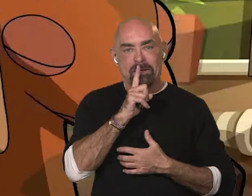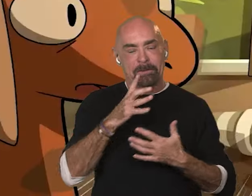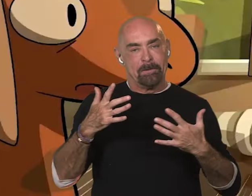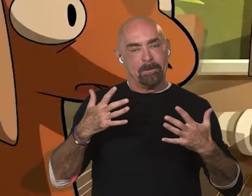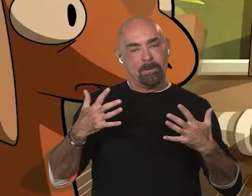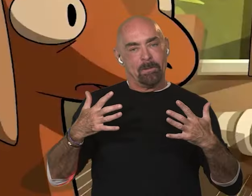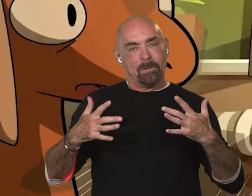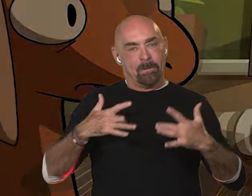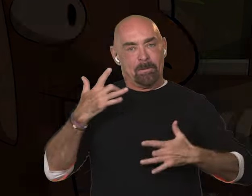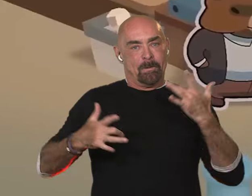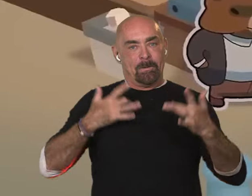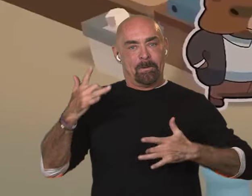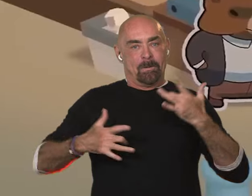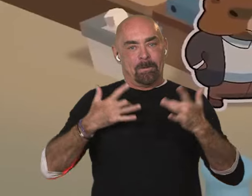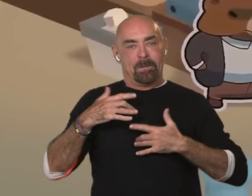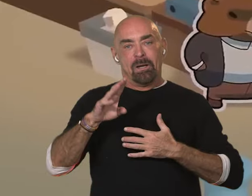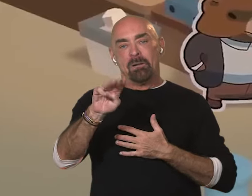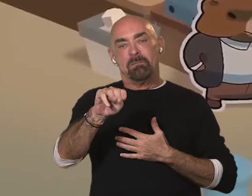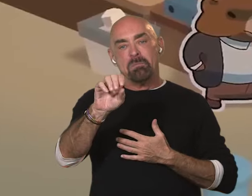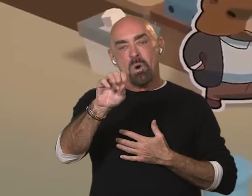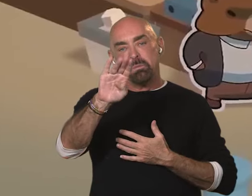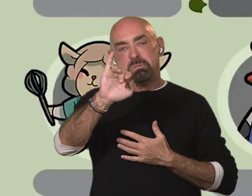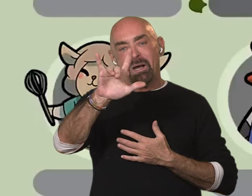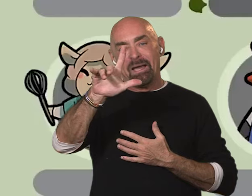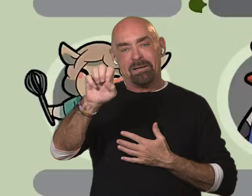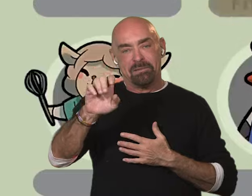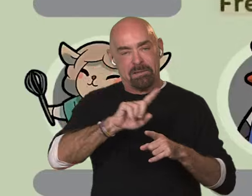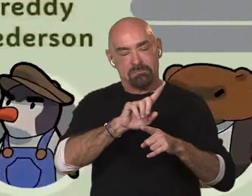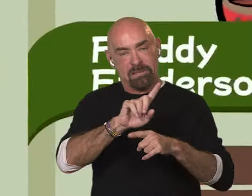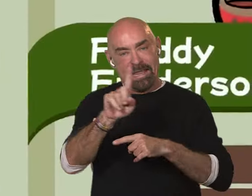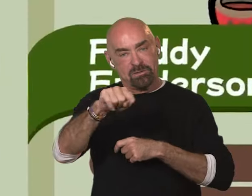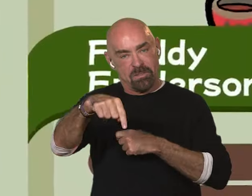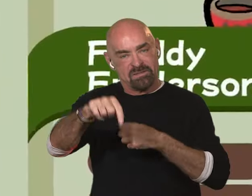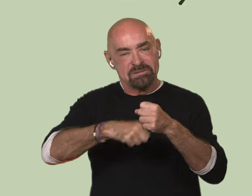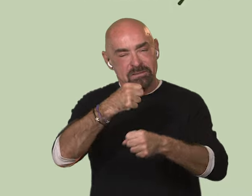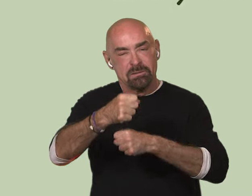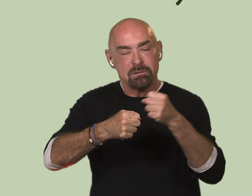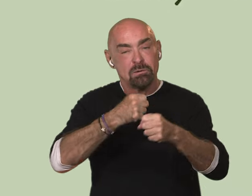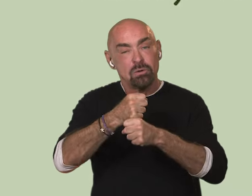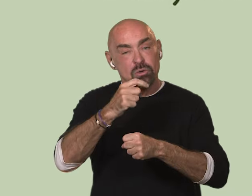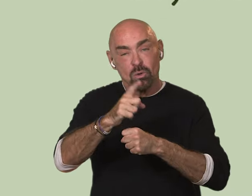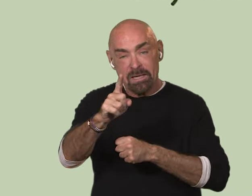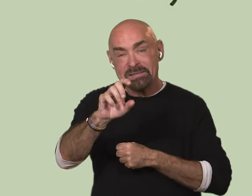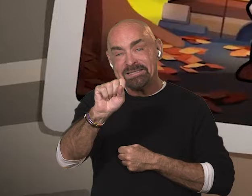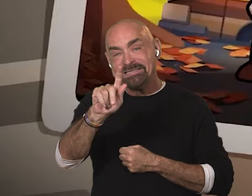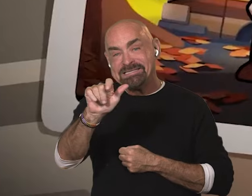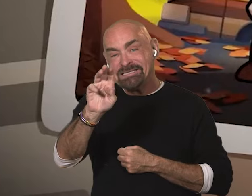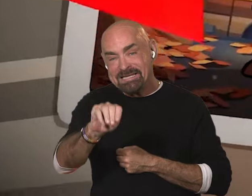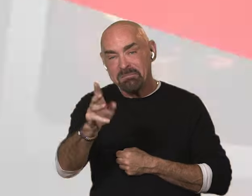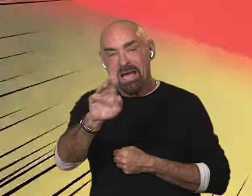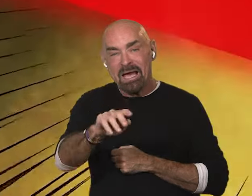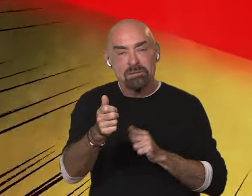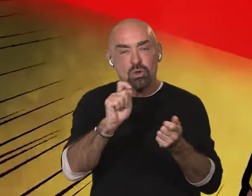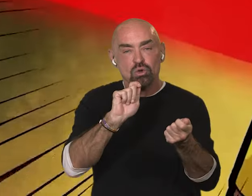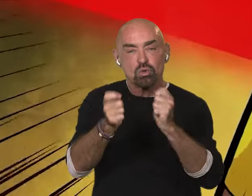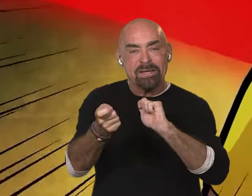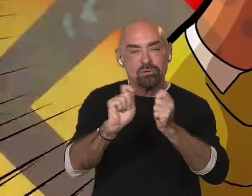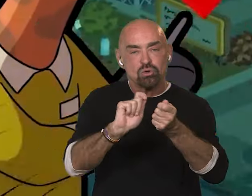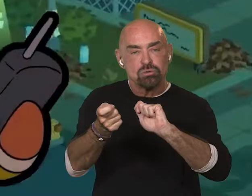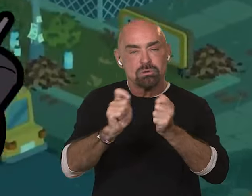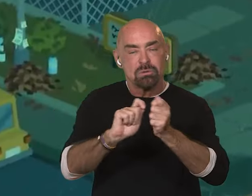Today we're really excited to share with you that Duck Detective is coming to mobile later this year. Now you can already play Duck Detective on Steam and